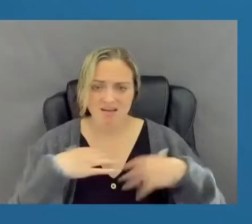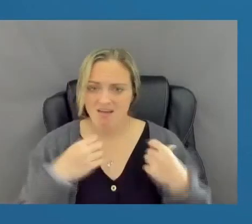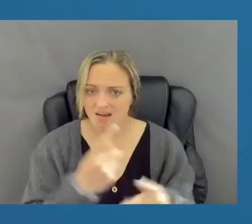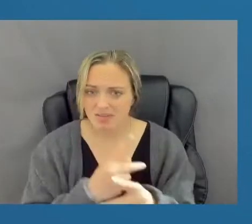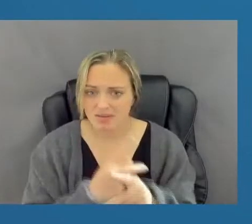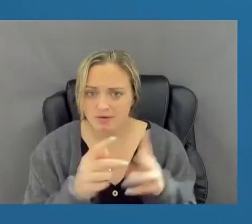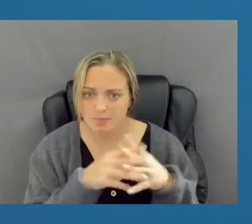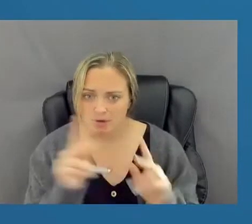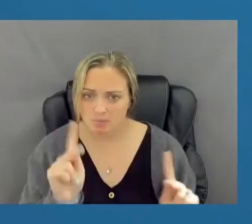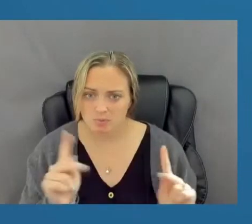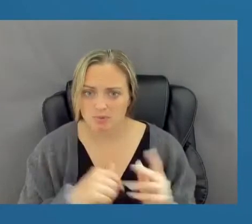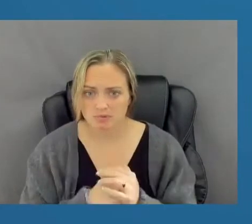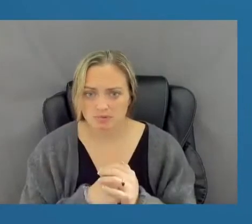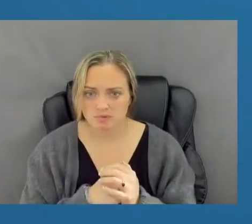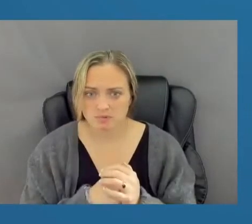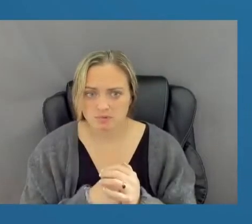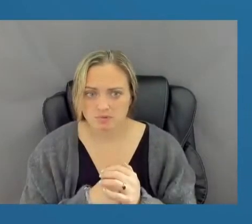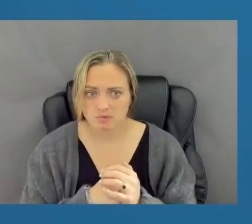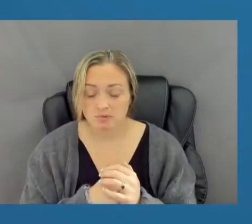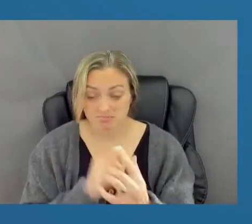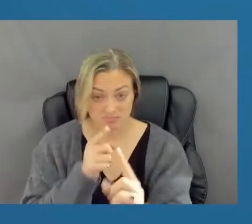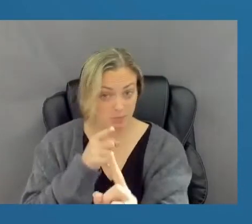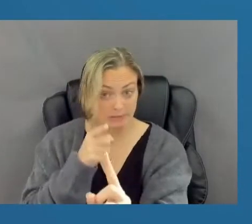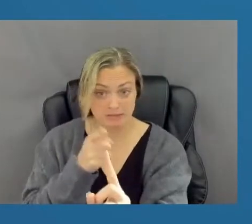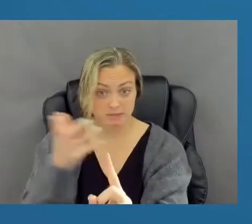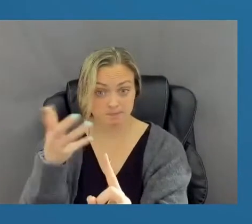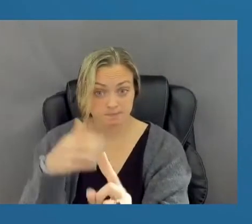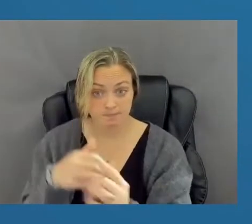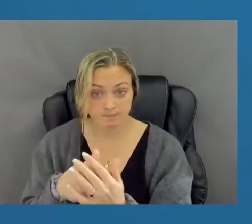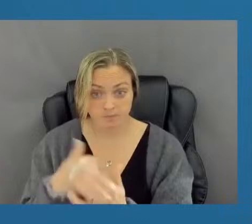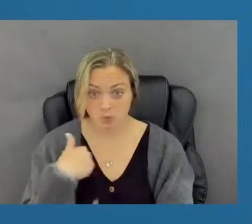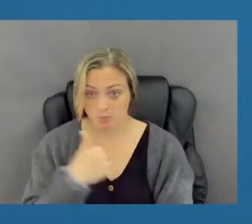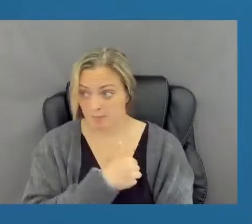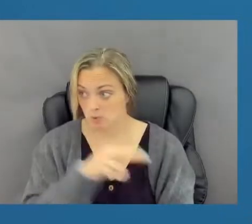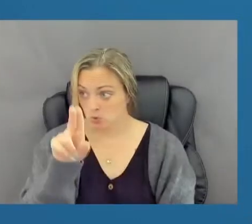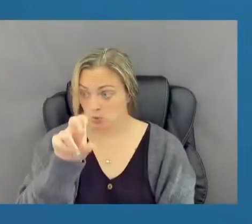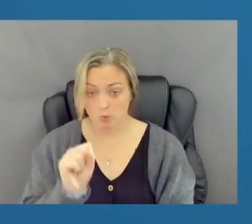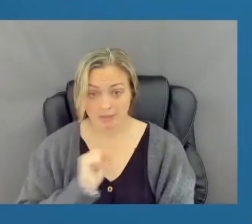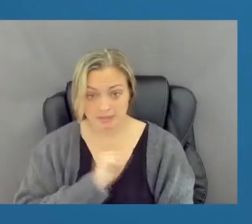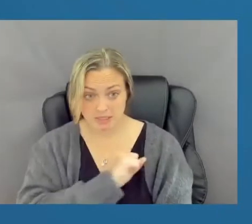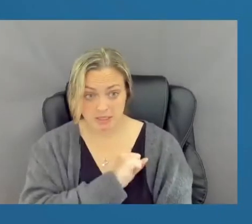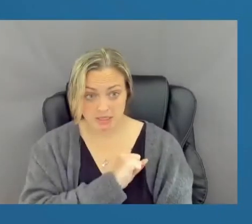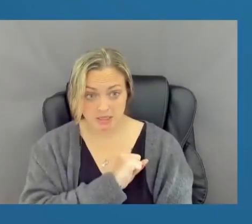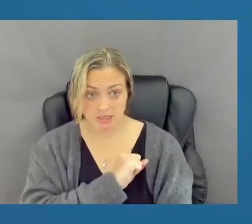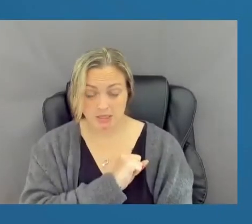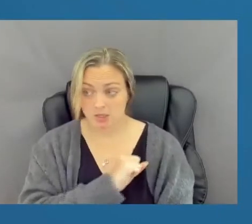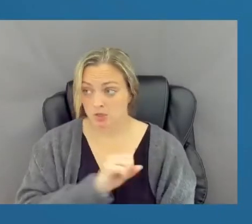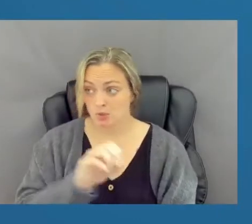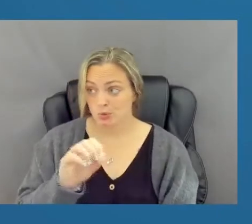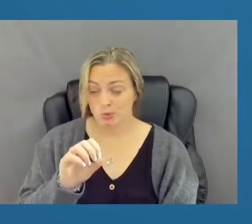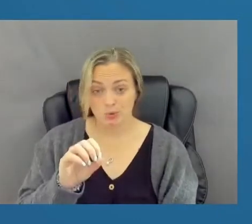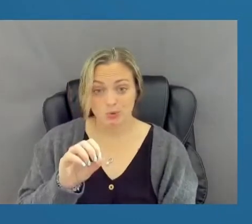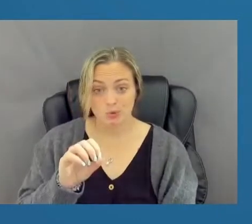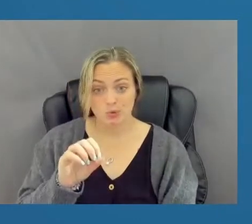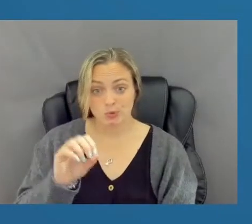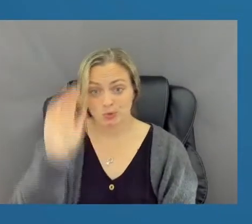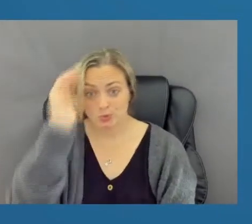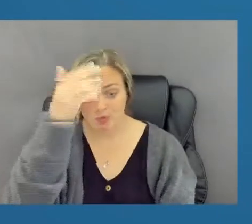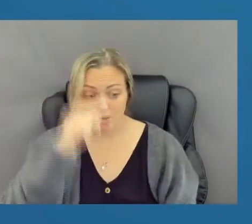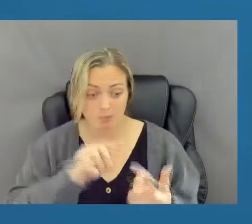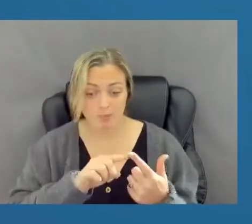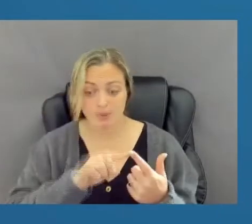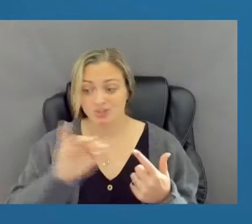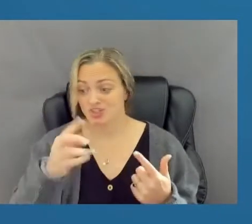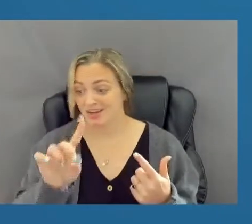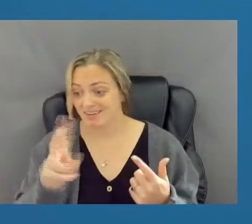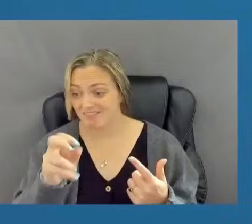people. Our message to the members of the United States Senate, our message to Donald Trump, to J.D. Vance, to Elon Musk, they